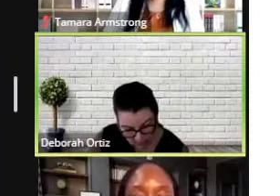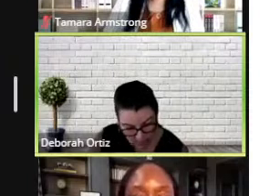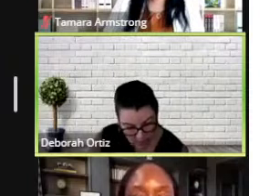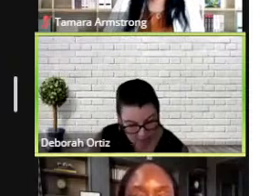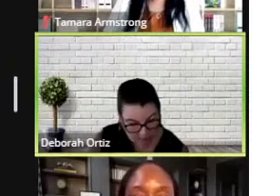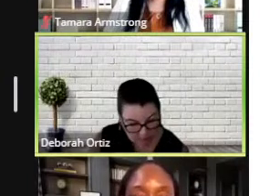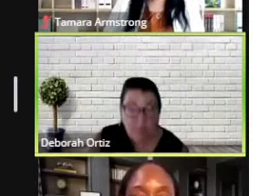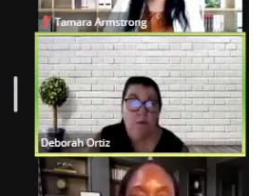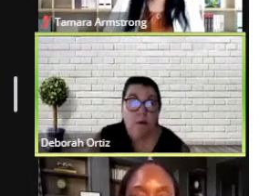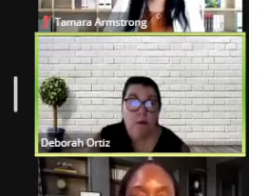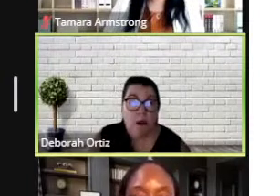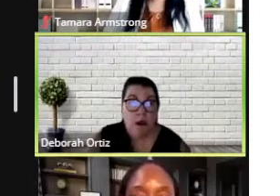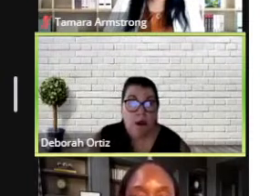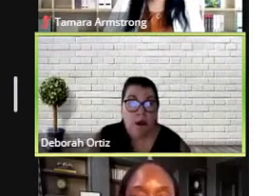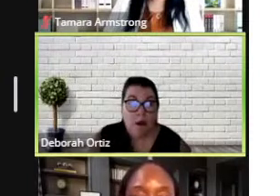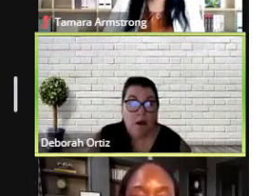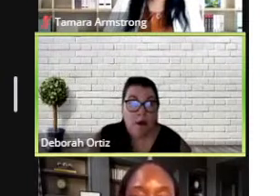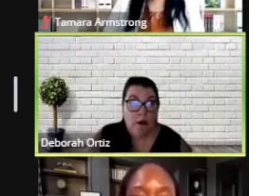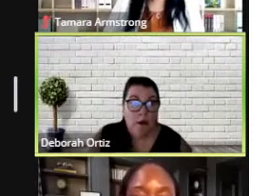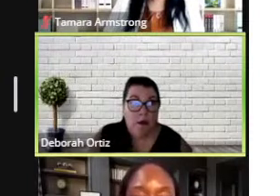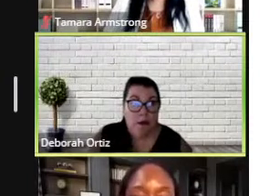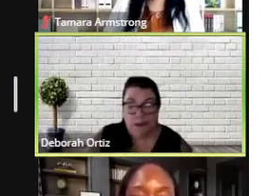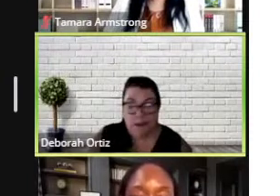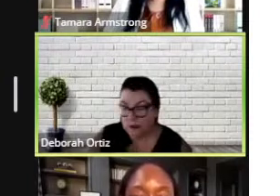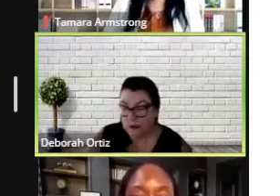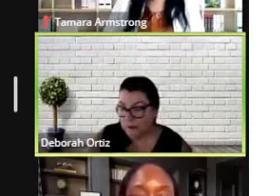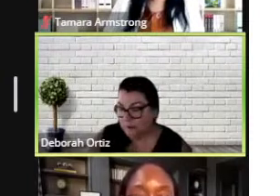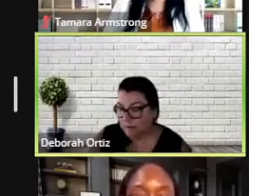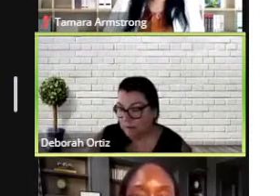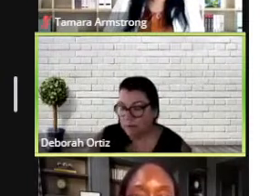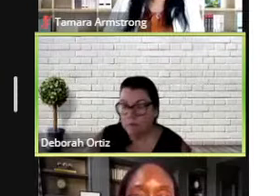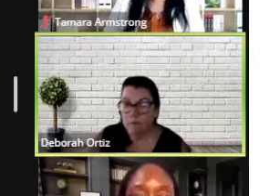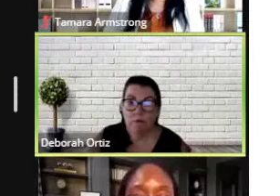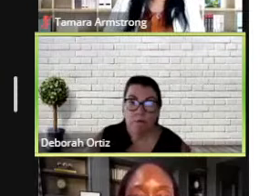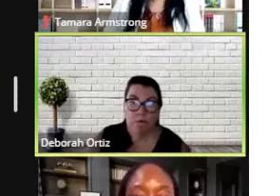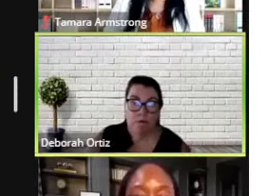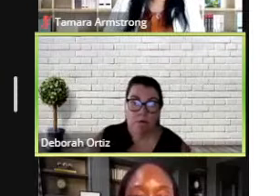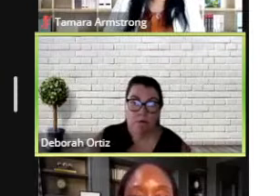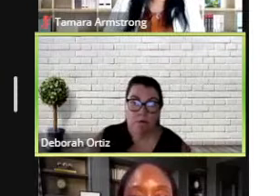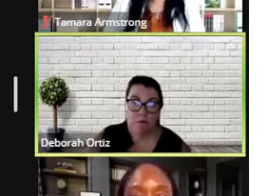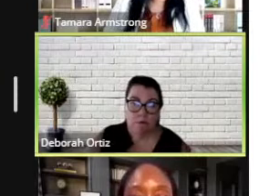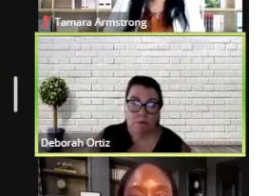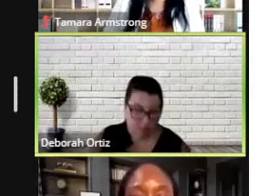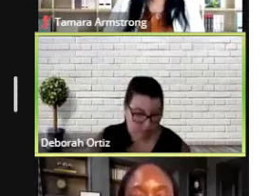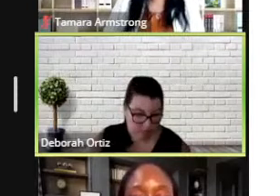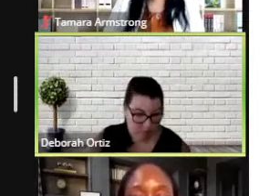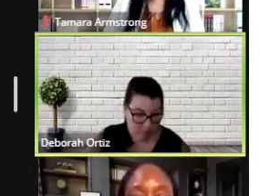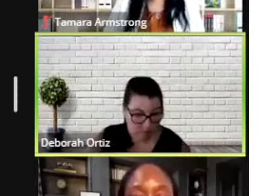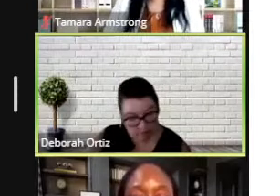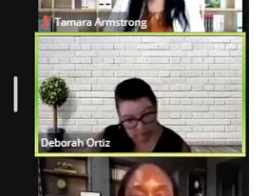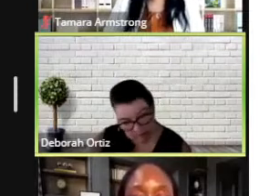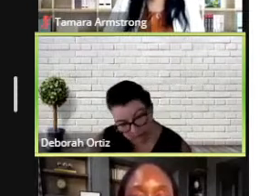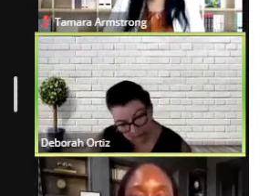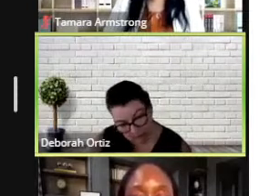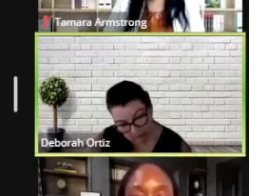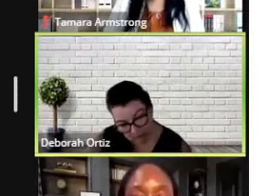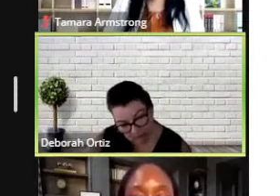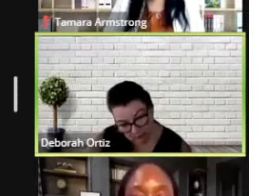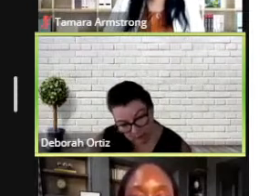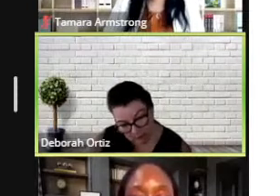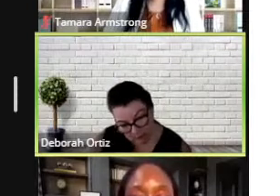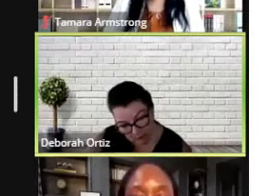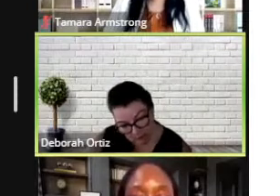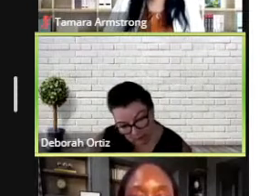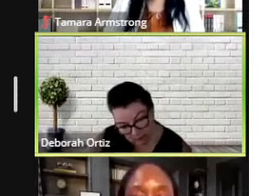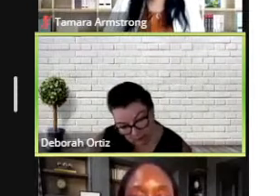And they're just simply still experimental. They should not be mandated to anybody, students, faculty, administrators,